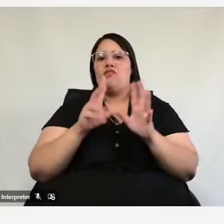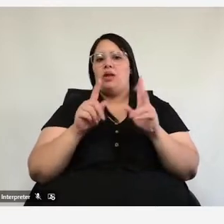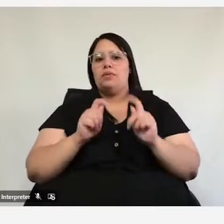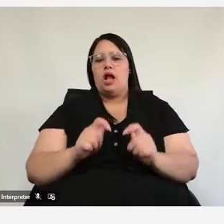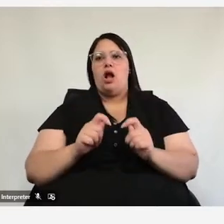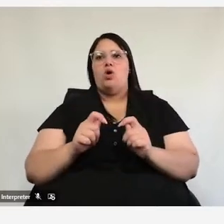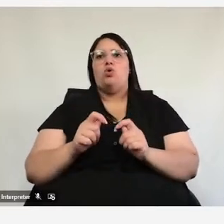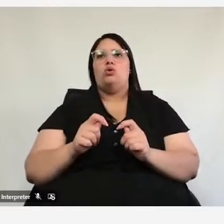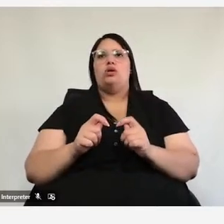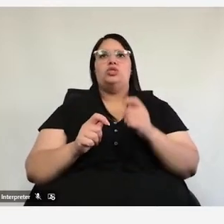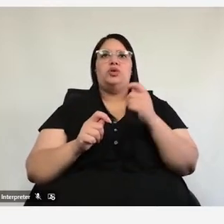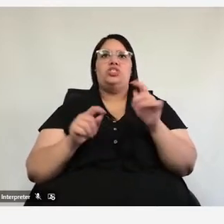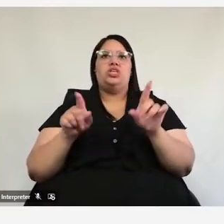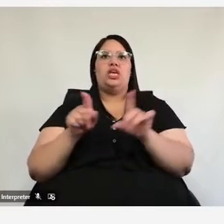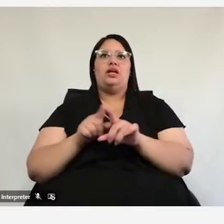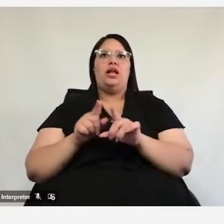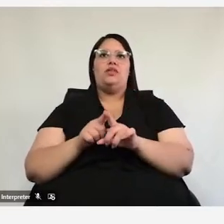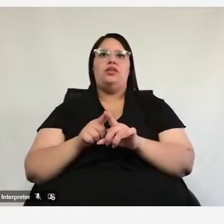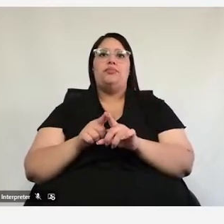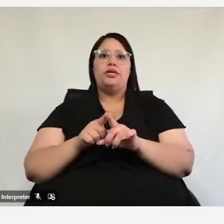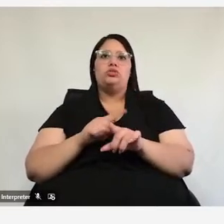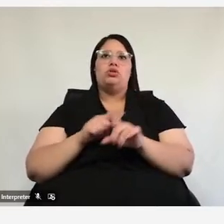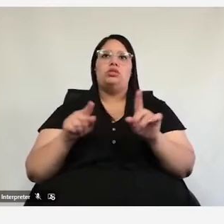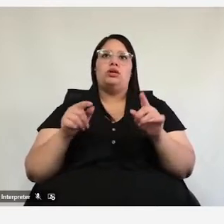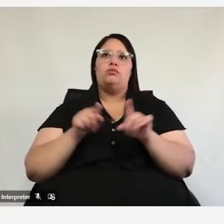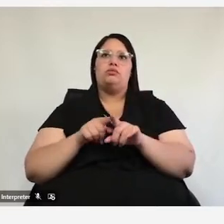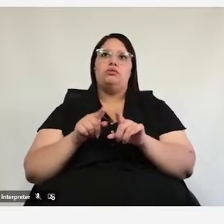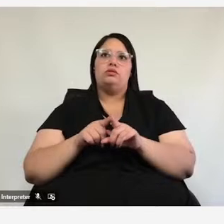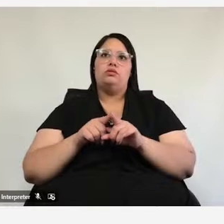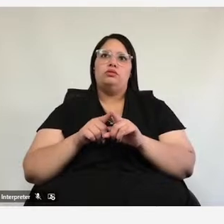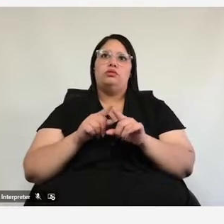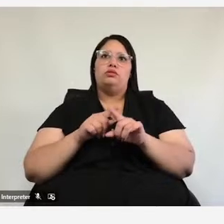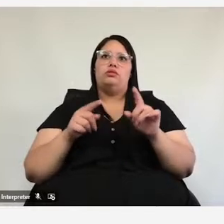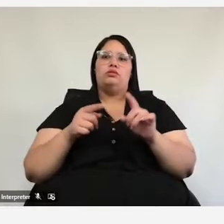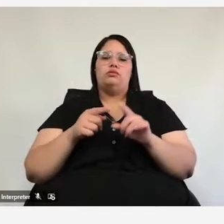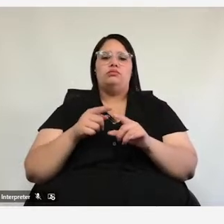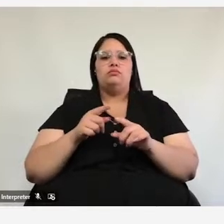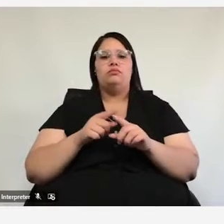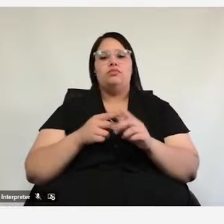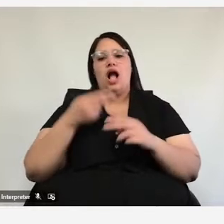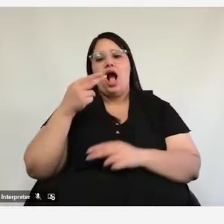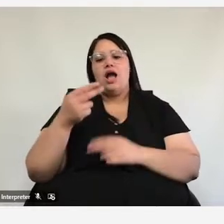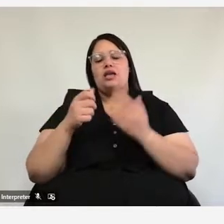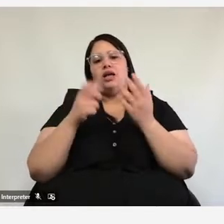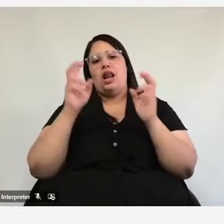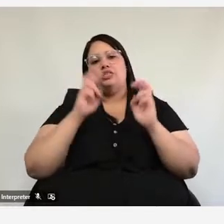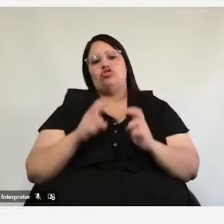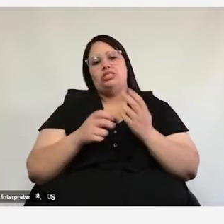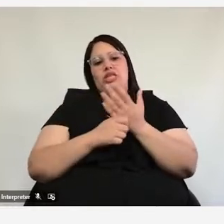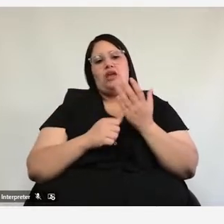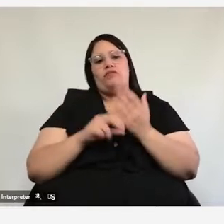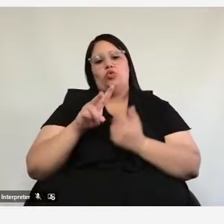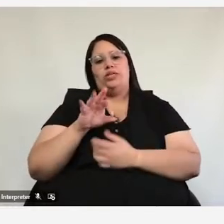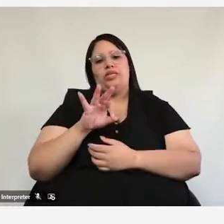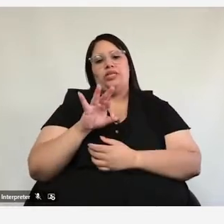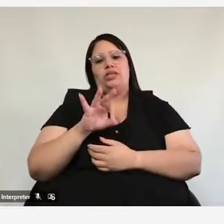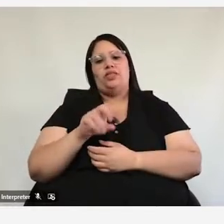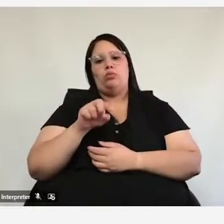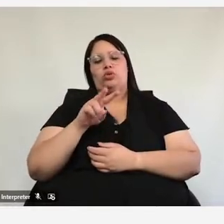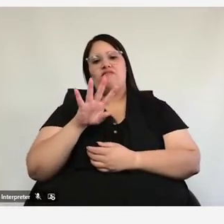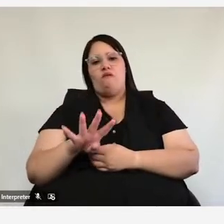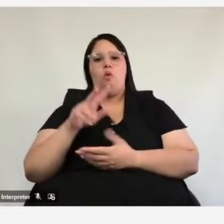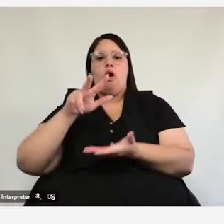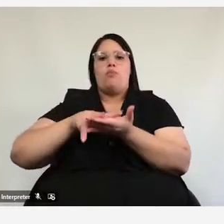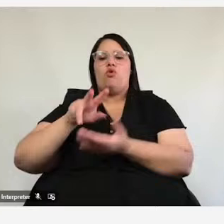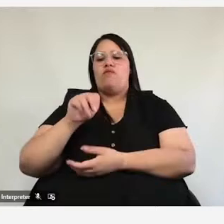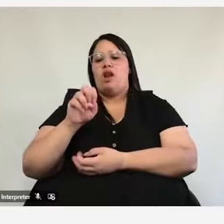also unlawfully been overcharging residents higher electricity tariffs, with 2023-24 NERSA approved